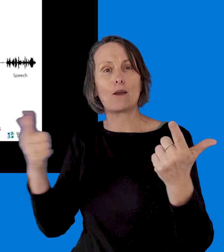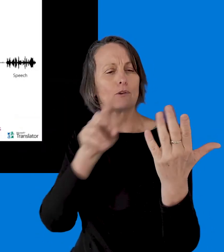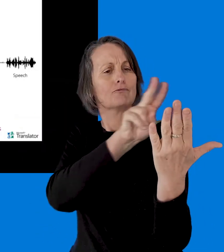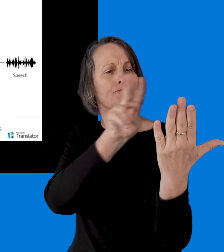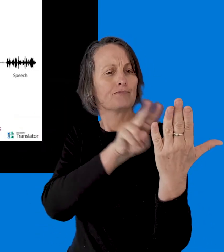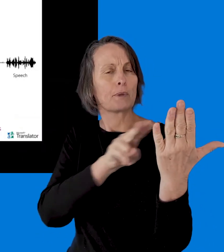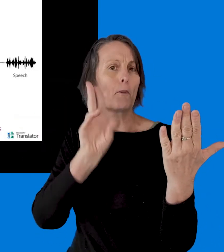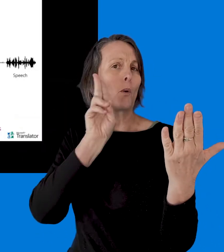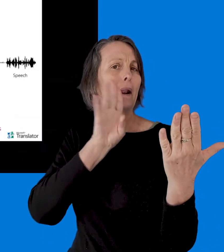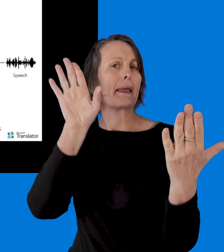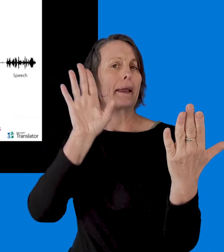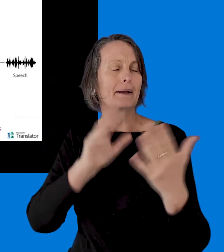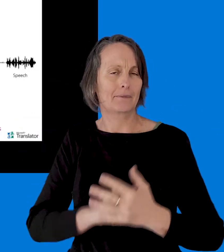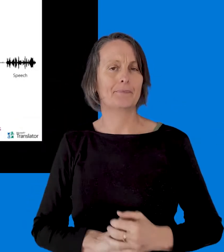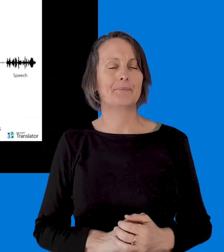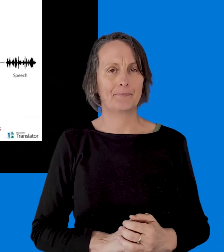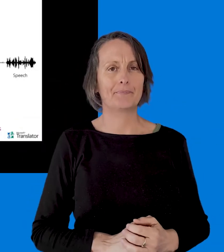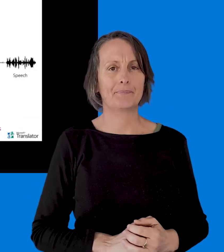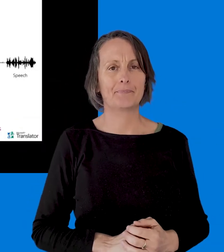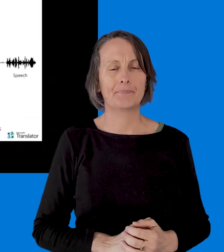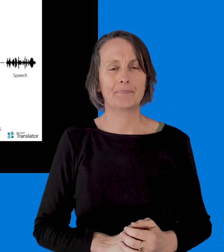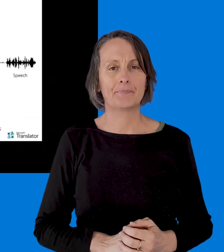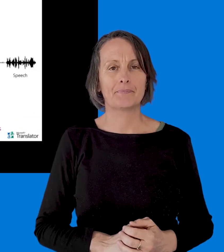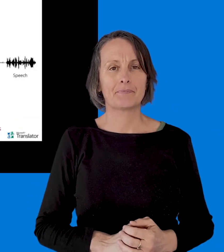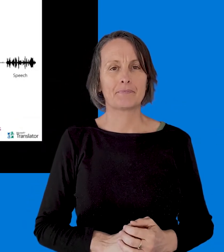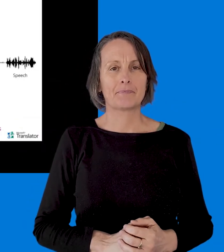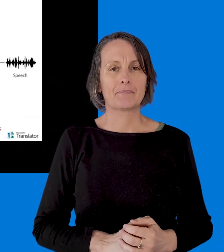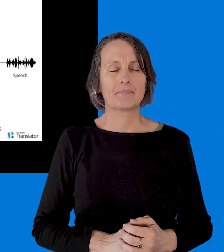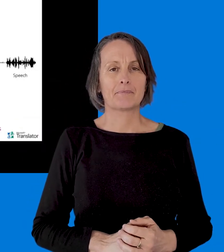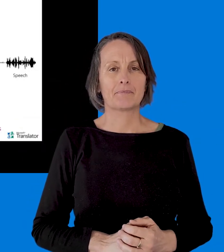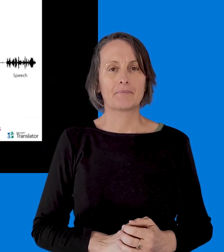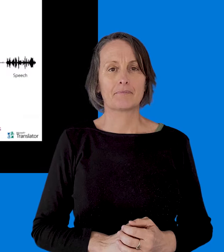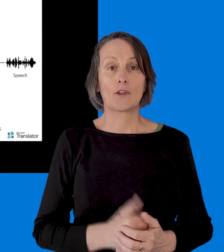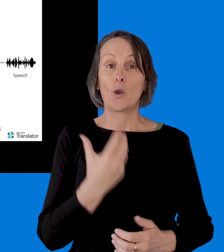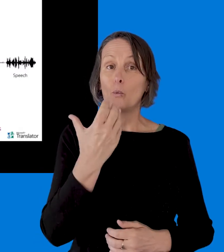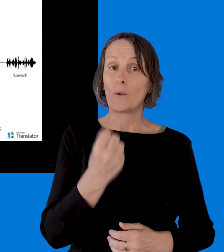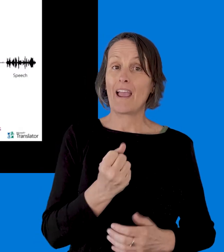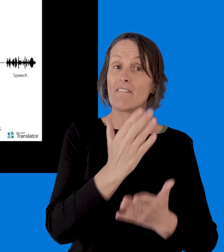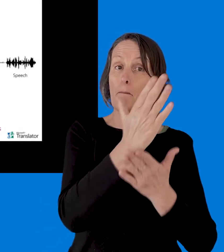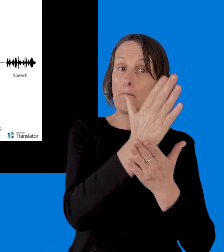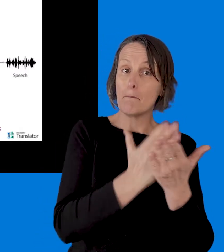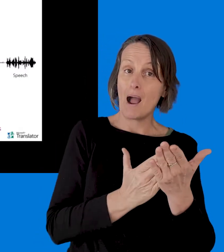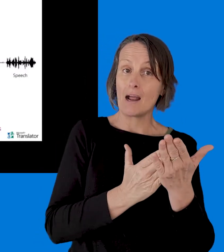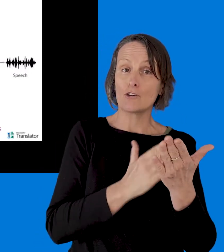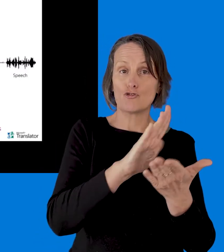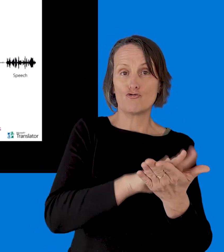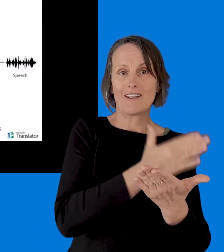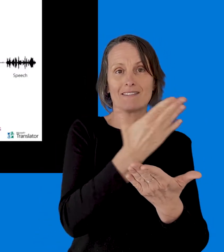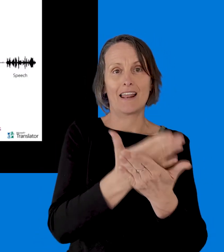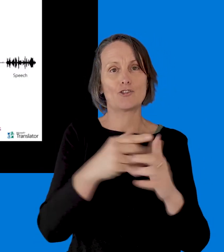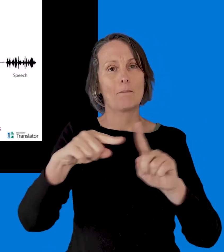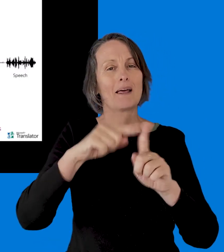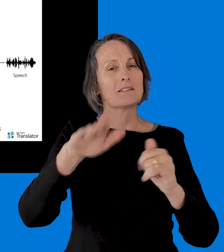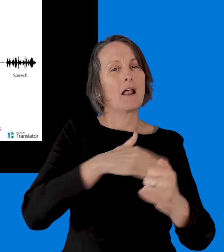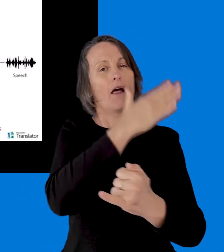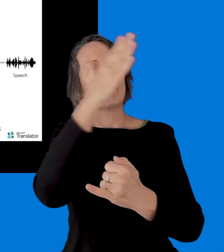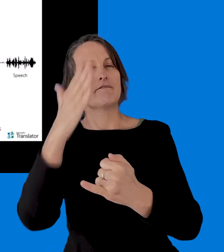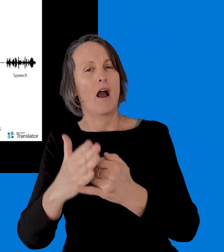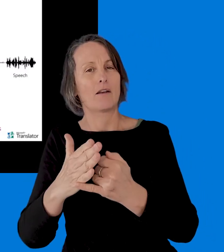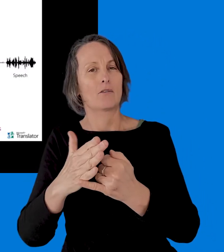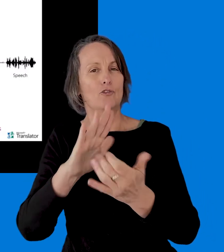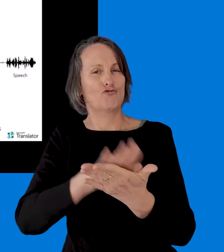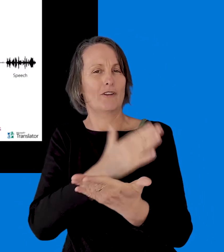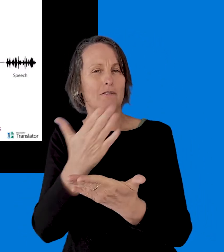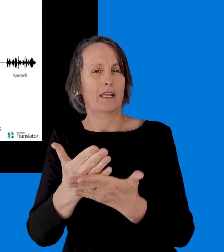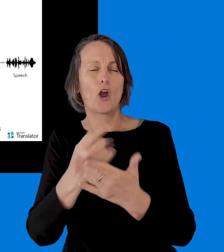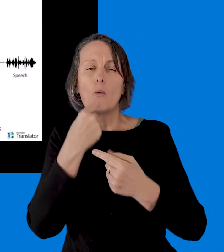users that speak other languages so they can provide better translations for them. We do partial translations and final translations. I won't go into